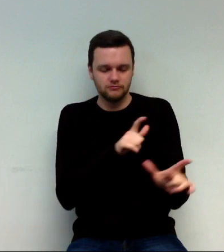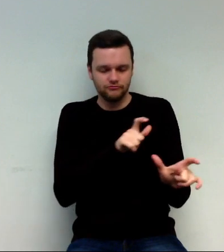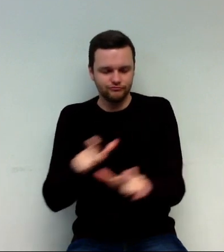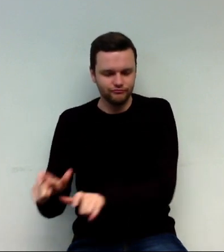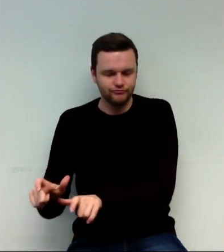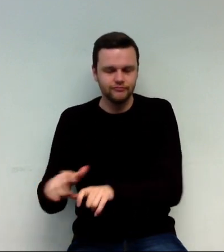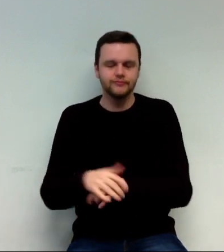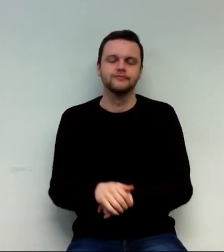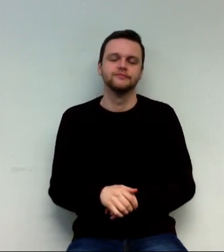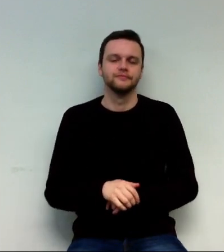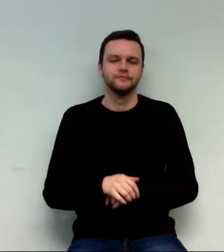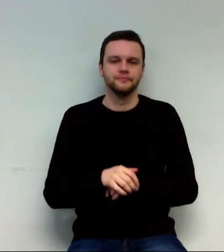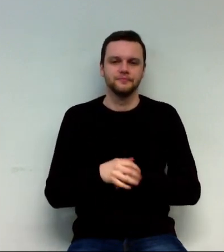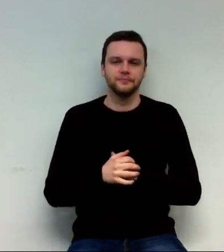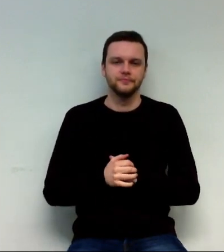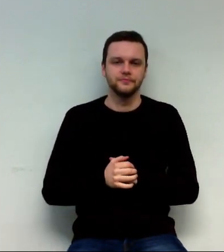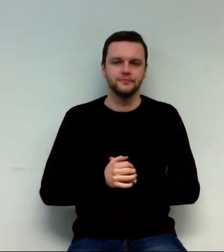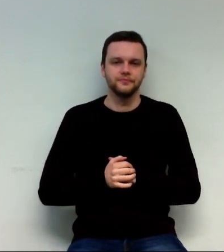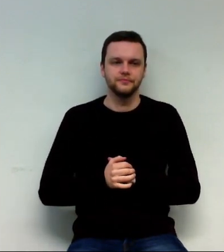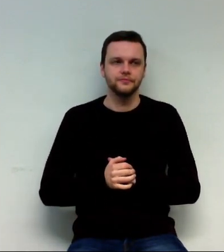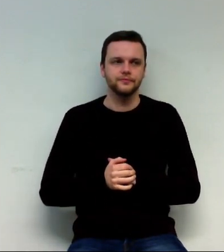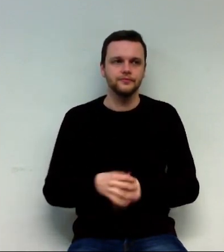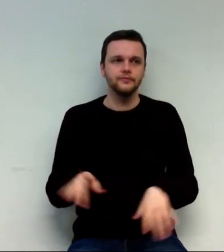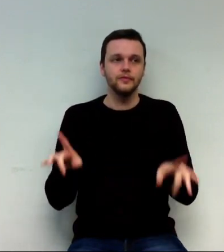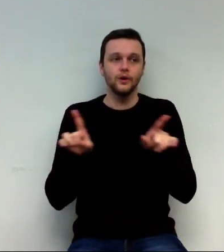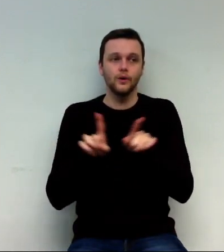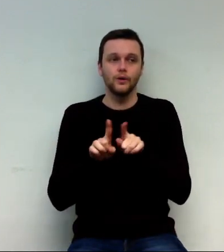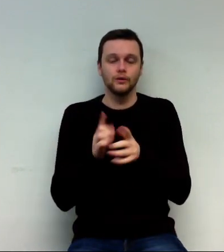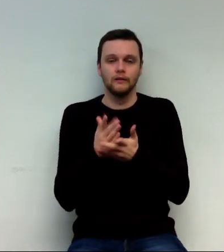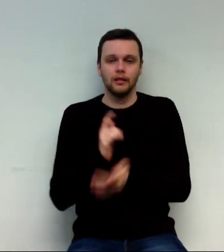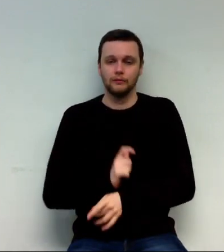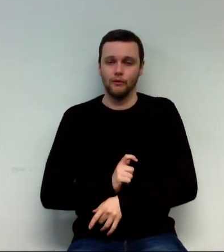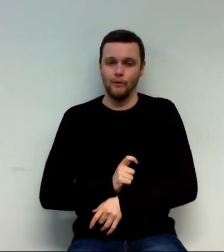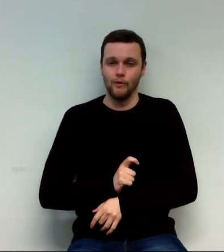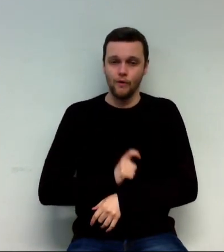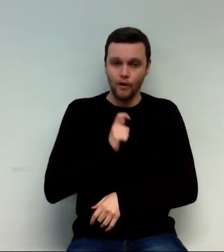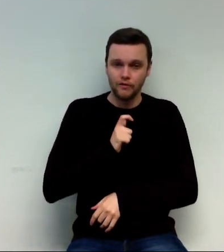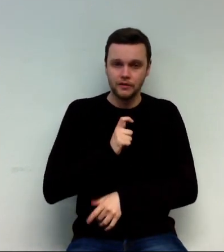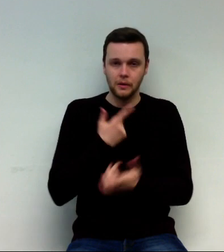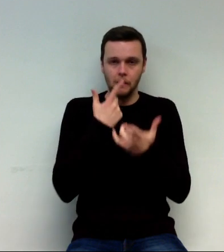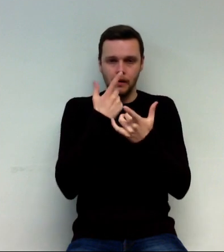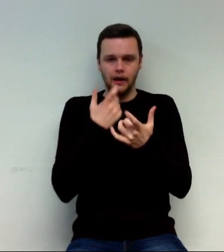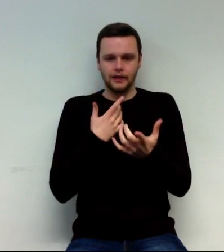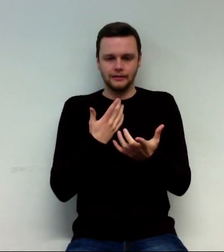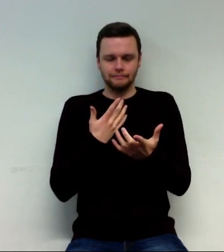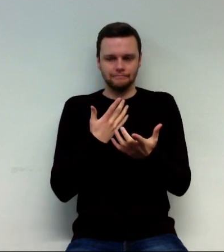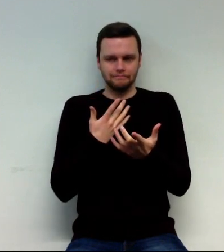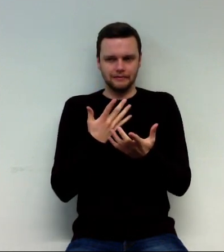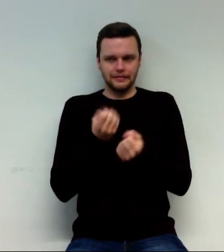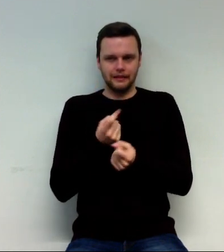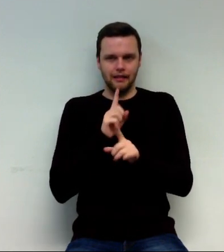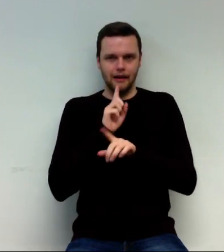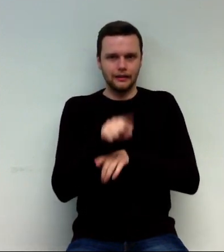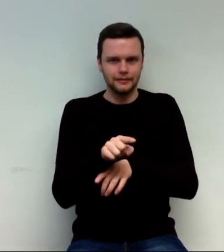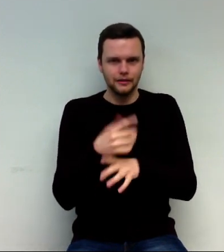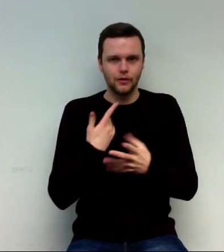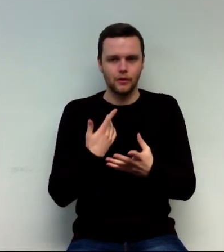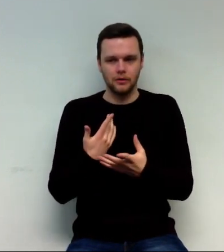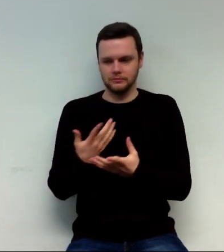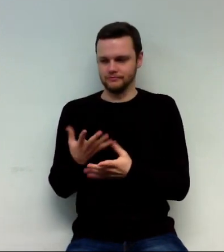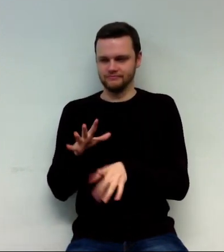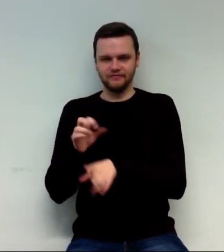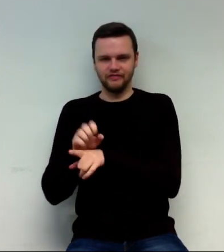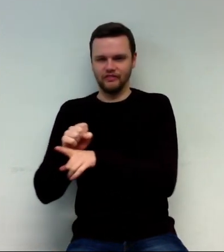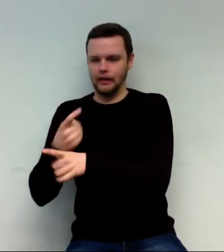then rewinding back later on. Yeah, we're always pretty confident that we can either get you the answer or have the answer at